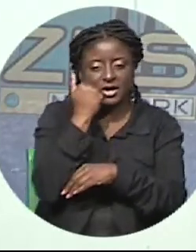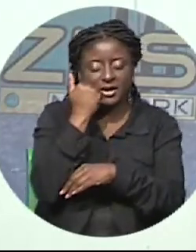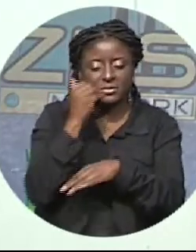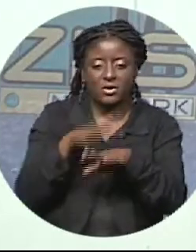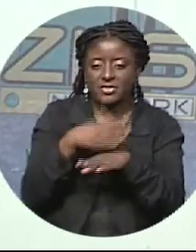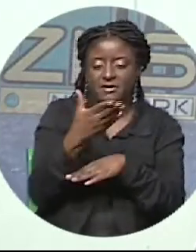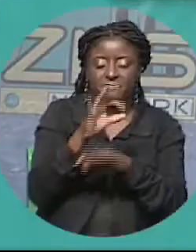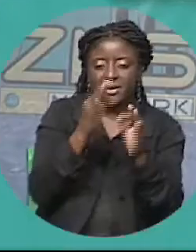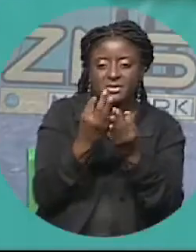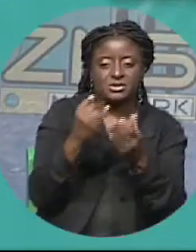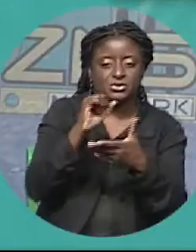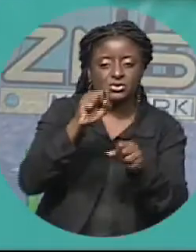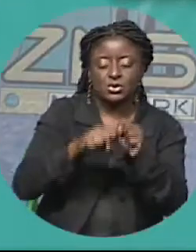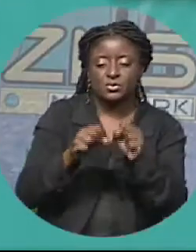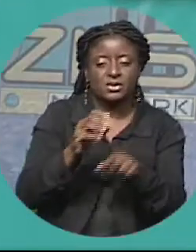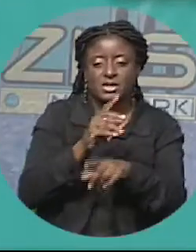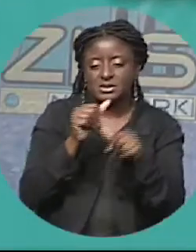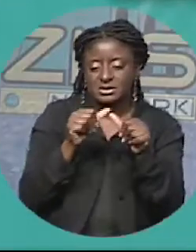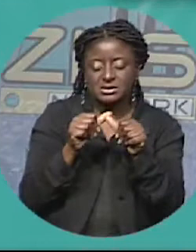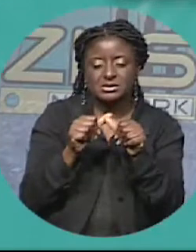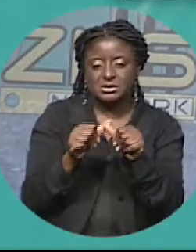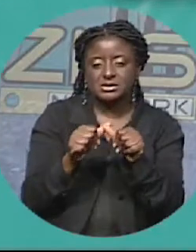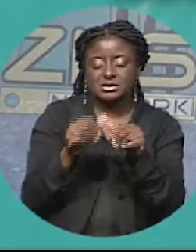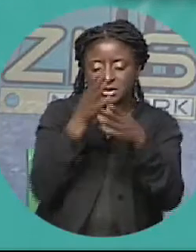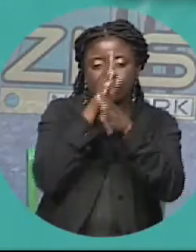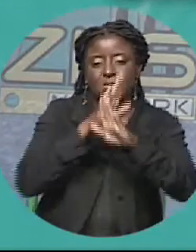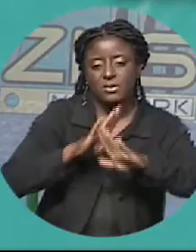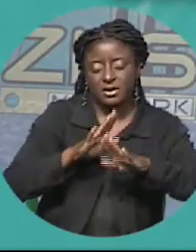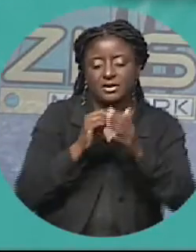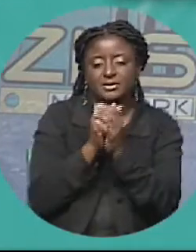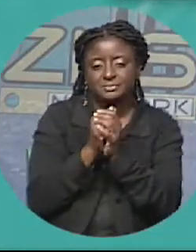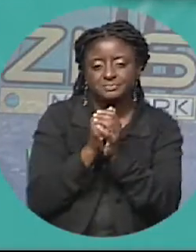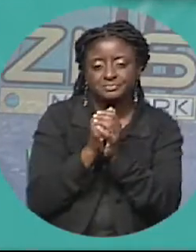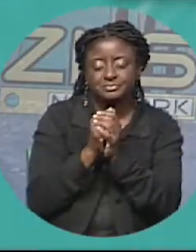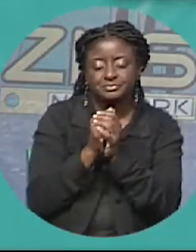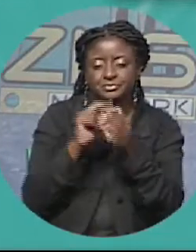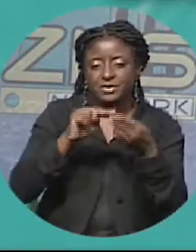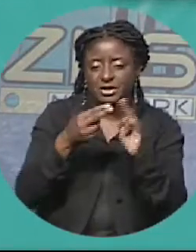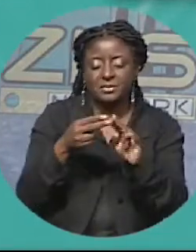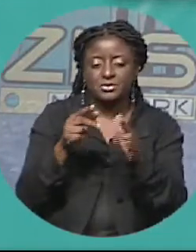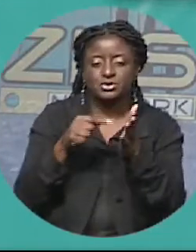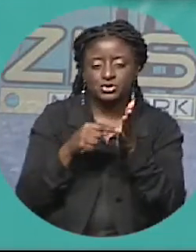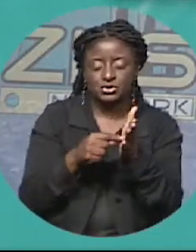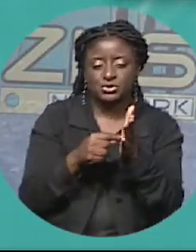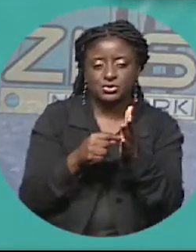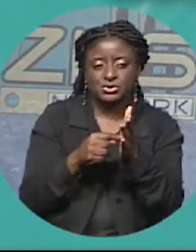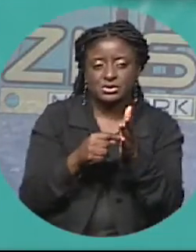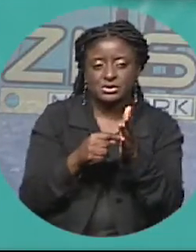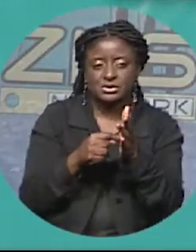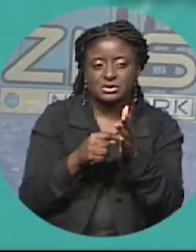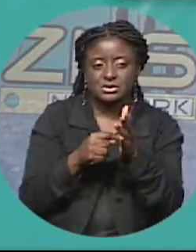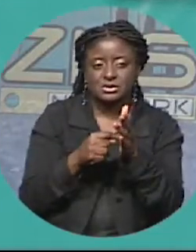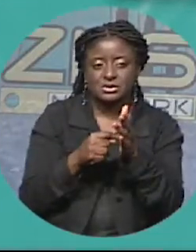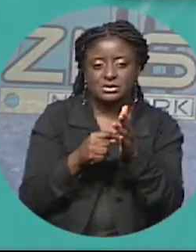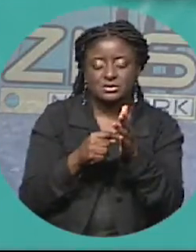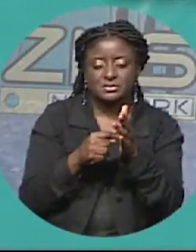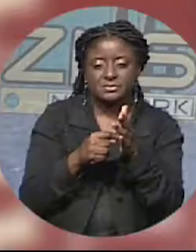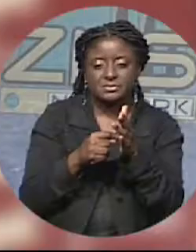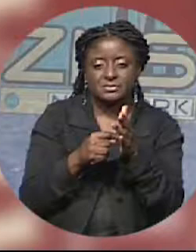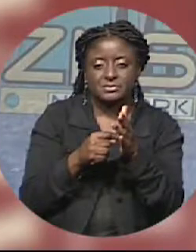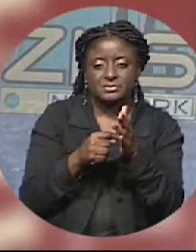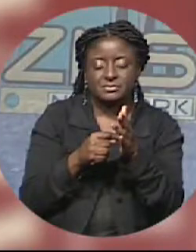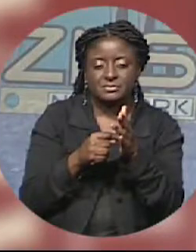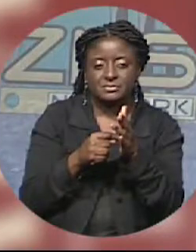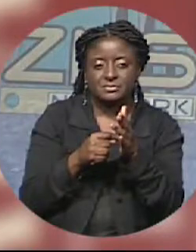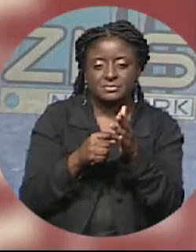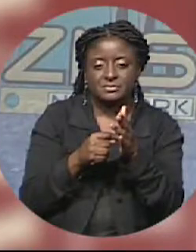so they don't say anything. Authorities say while the number shows a decrease in abuse cases, the international formula for getting a better idea